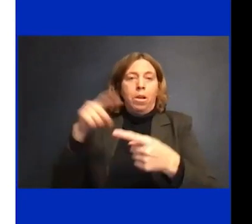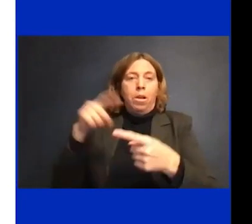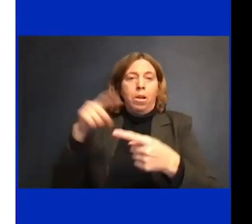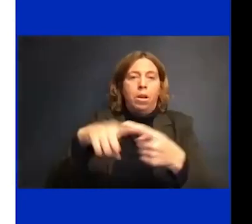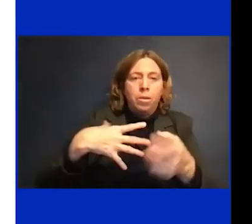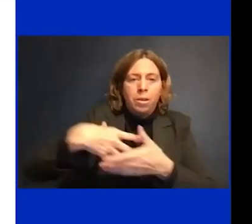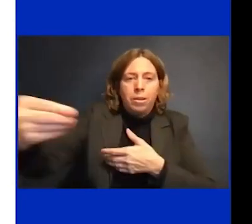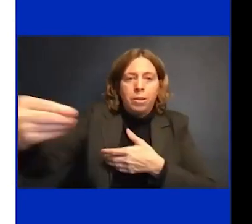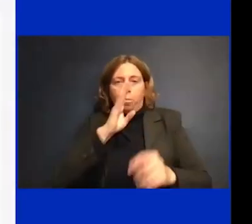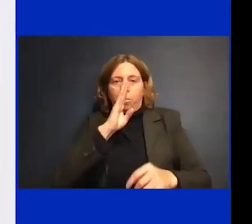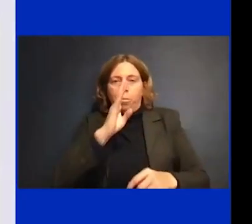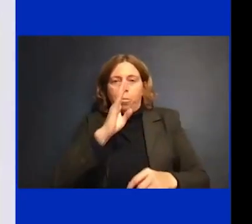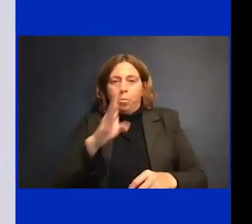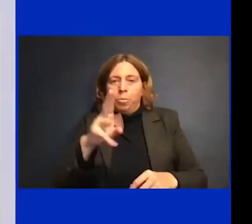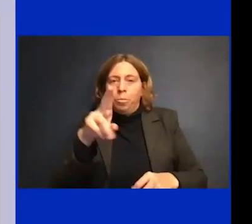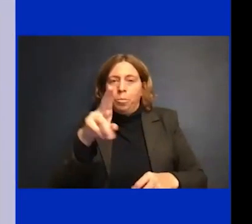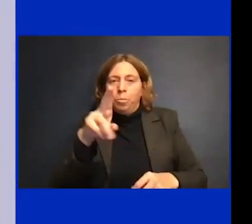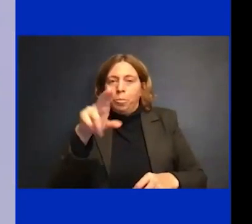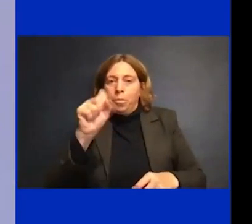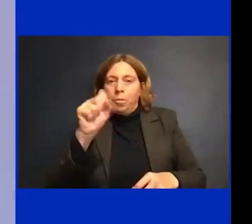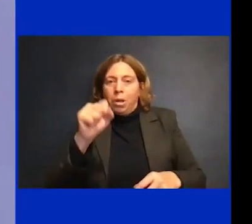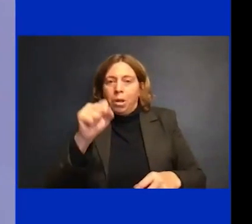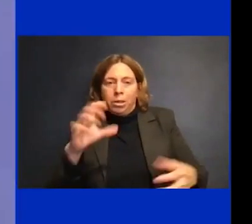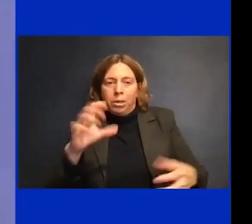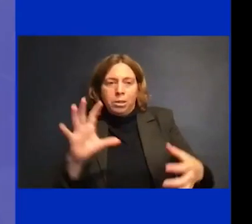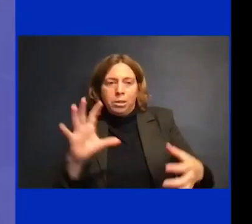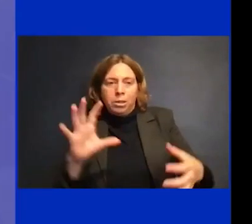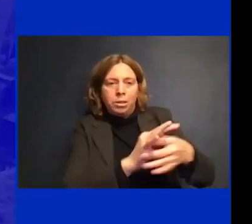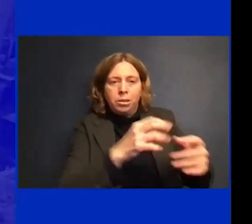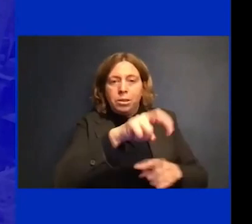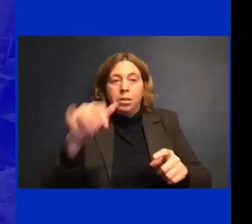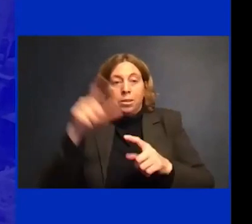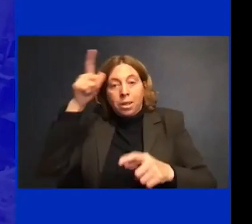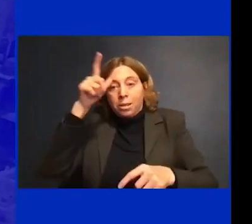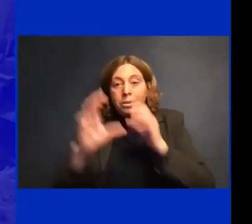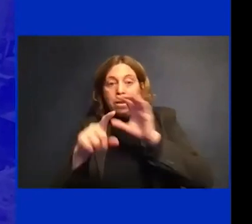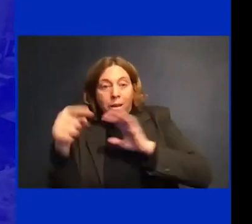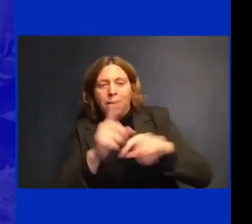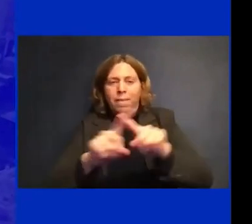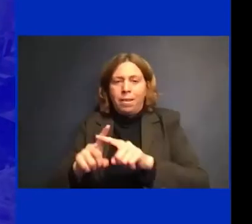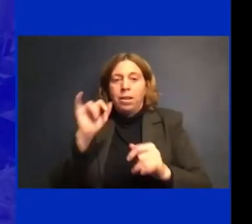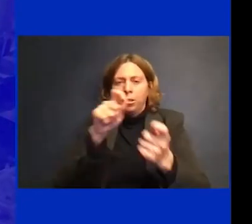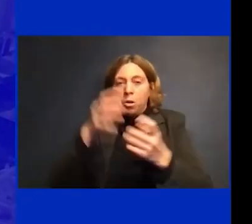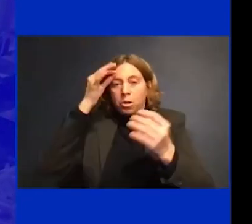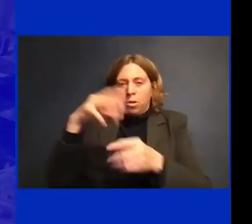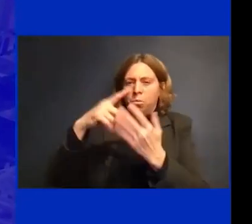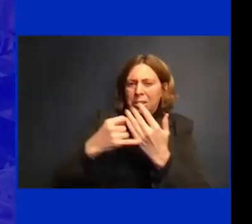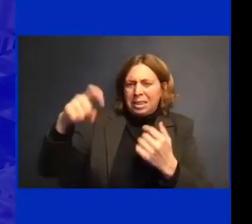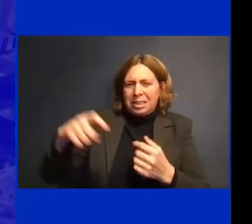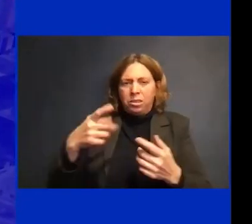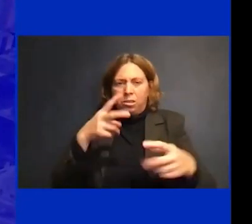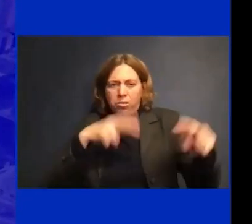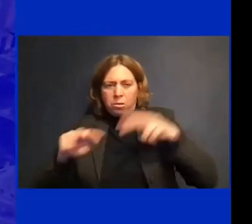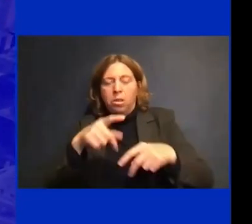Tunnel. There is more detailed information about the project purpose and need, its goals and objectives